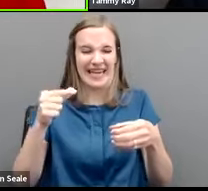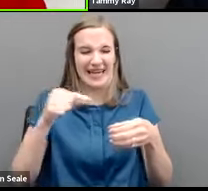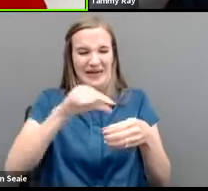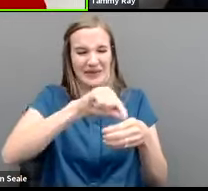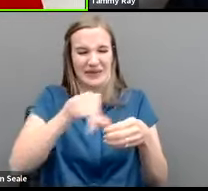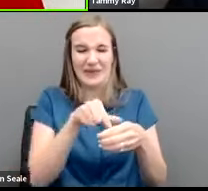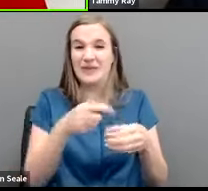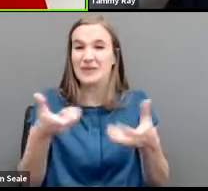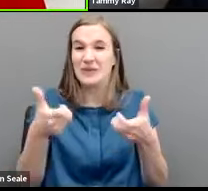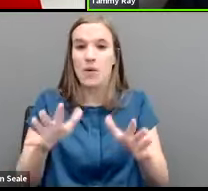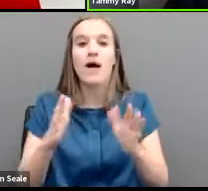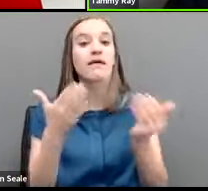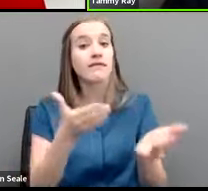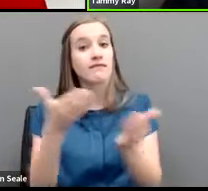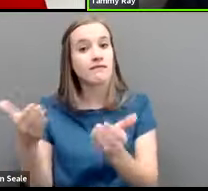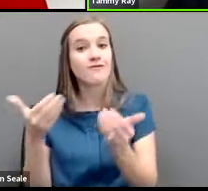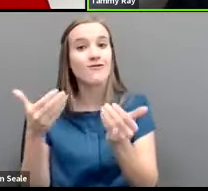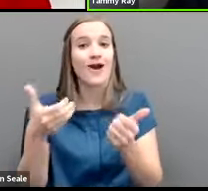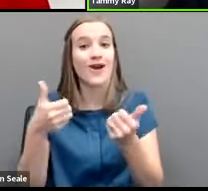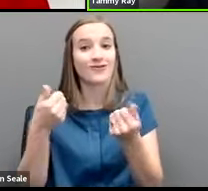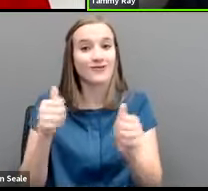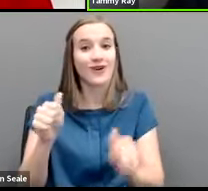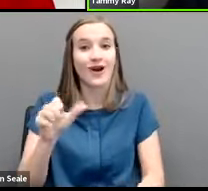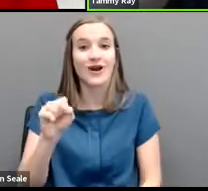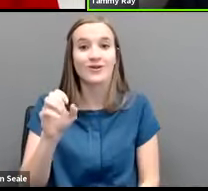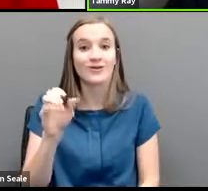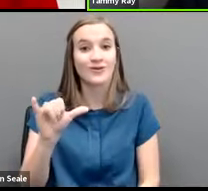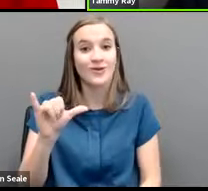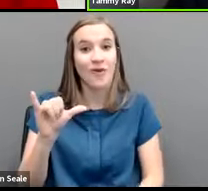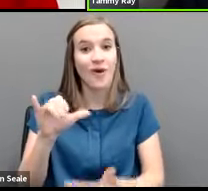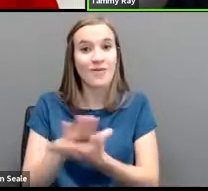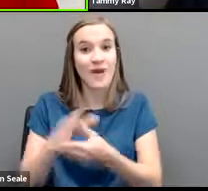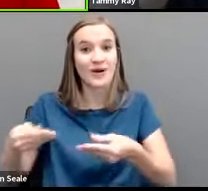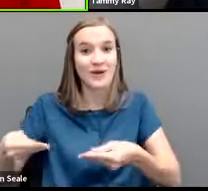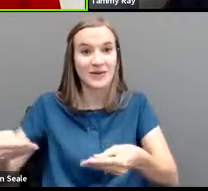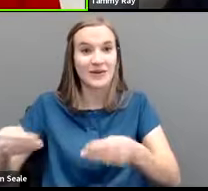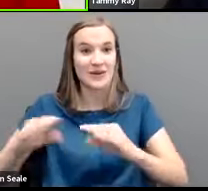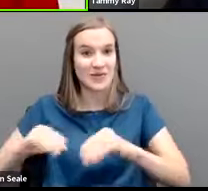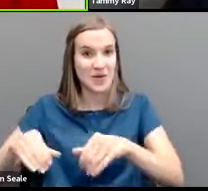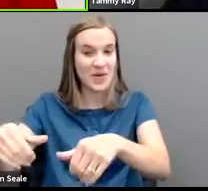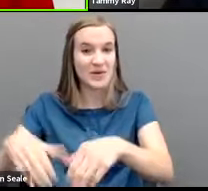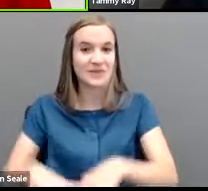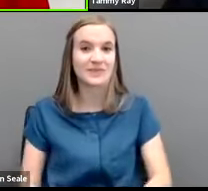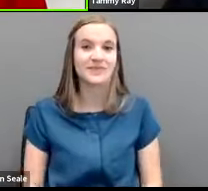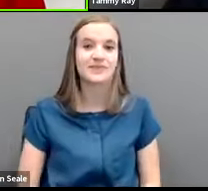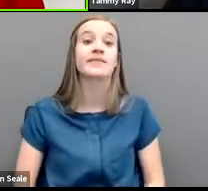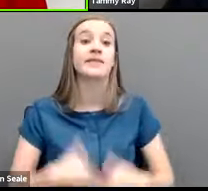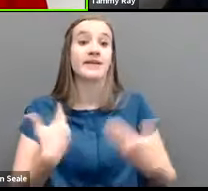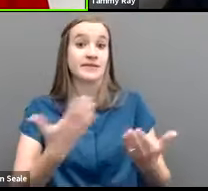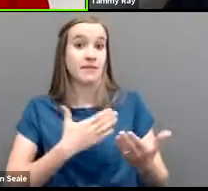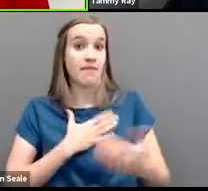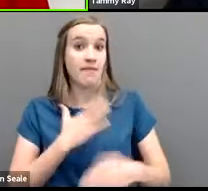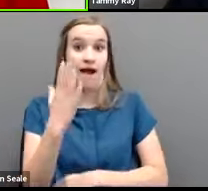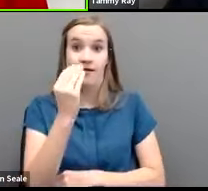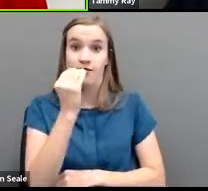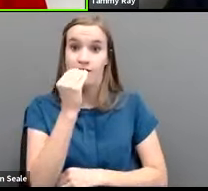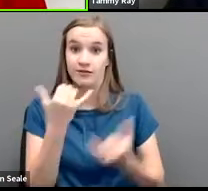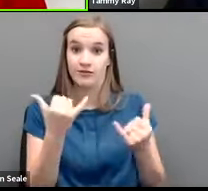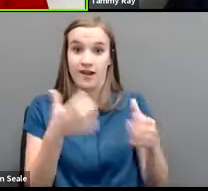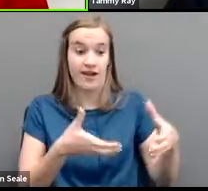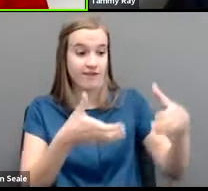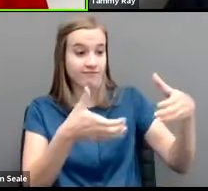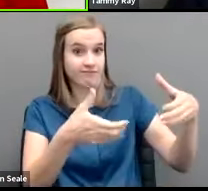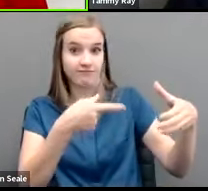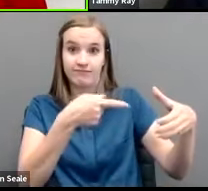great introduction. Sounds good. So Tammy, I today am having a